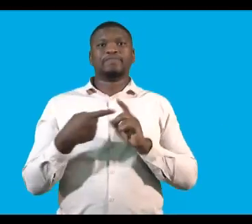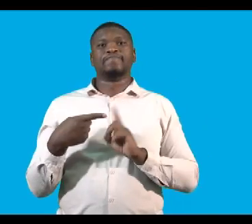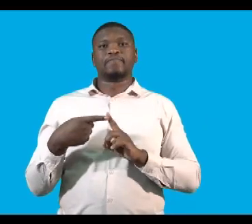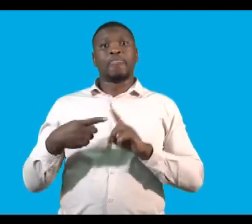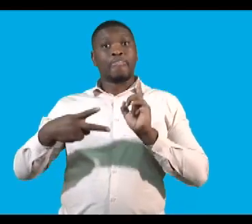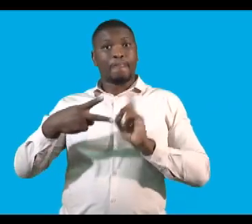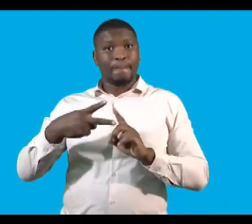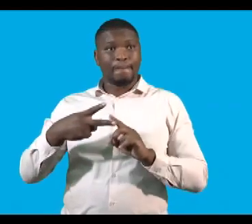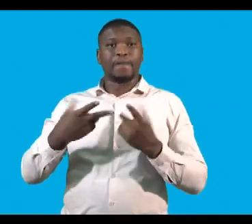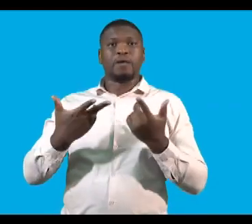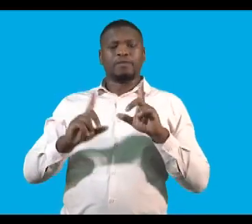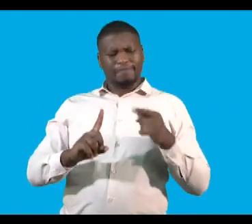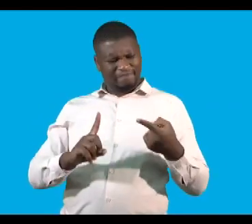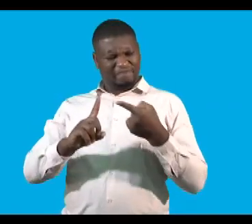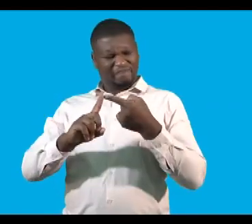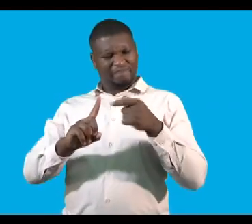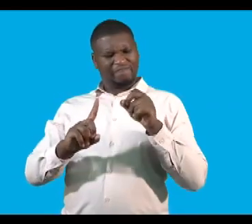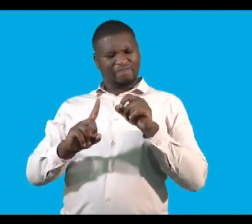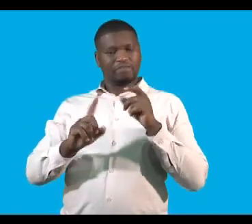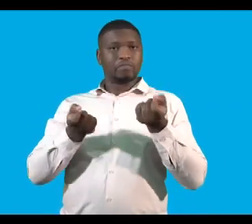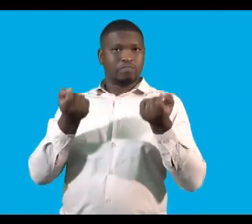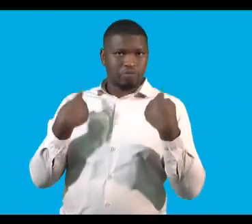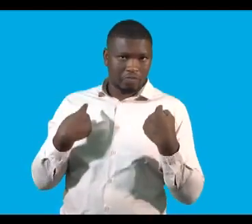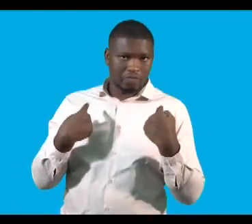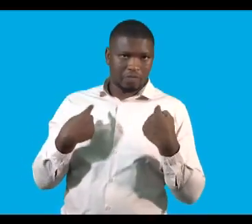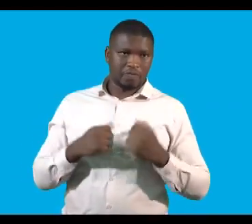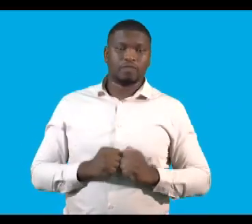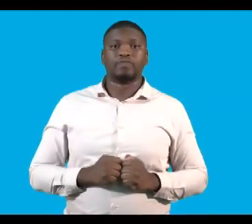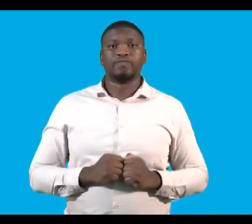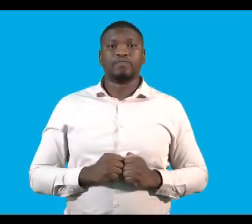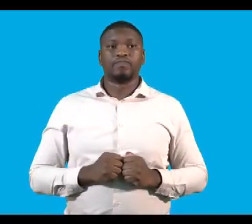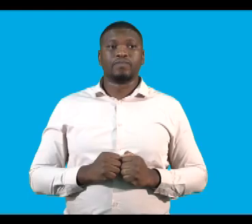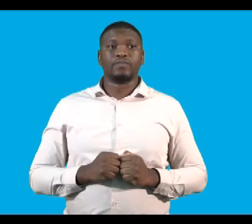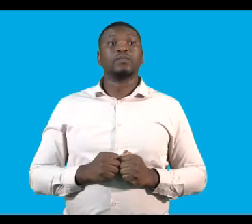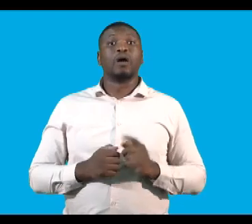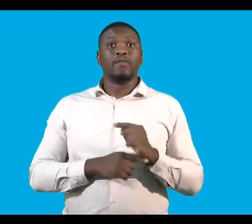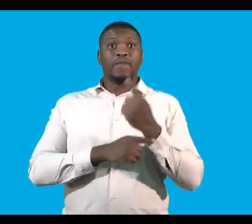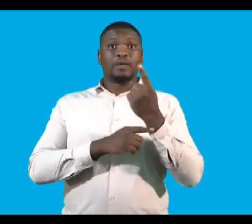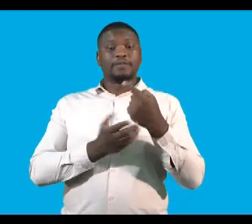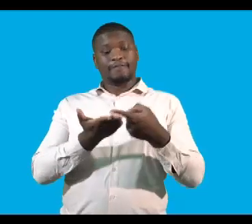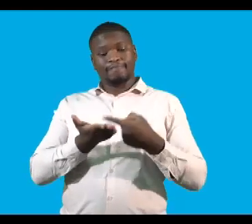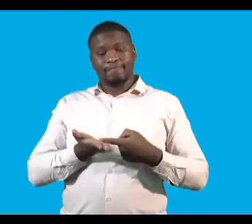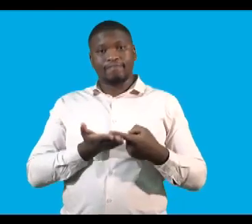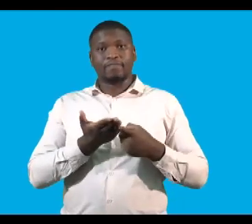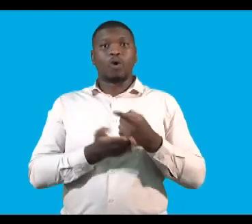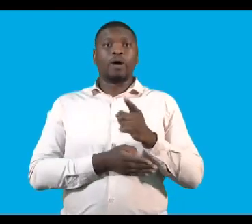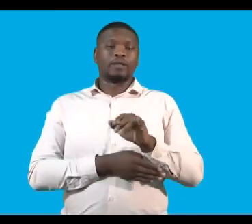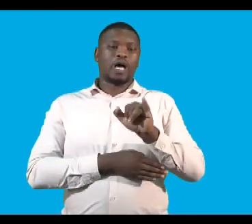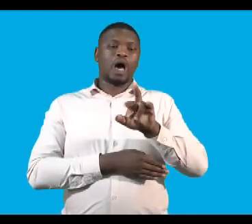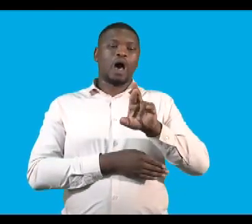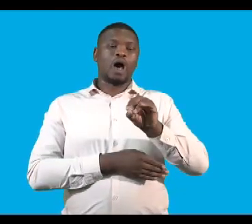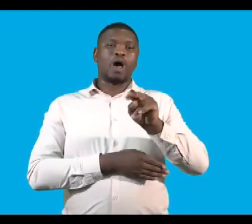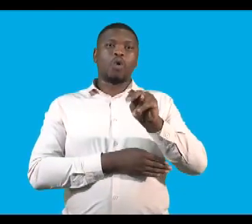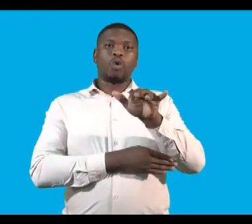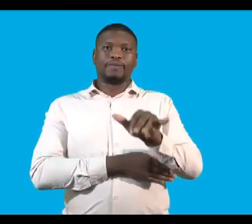terms and not understanding the purpose of the techniques used. The first aspect we'll look at